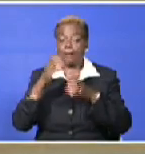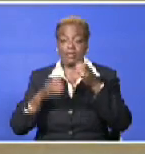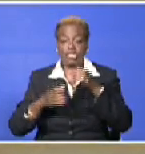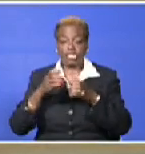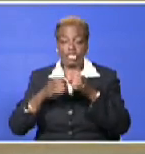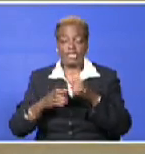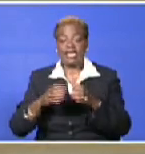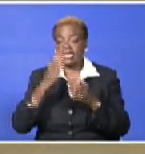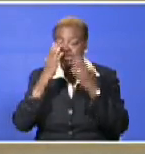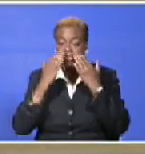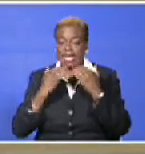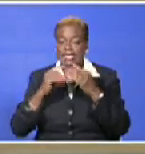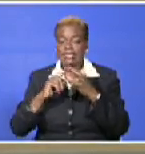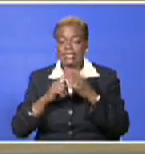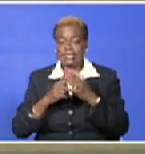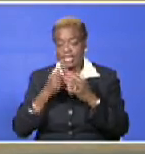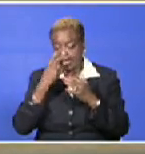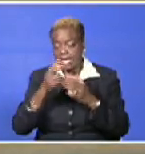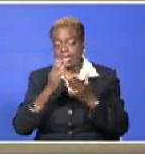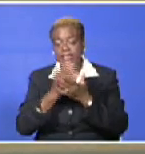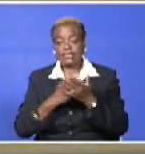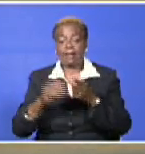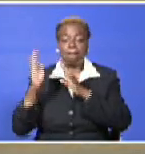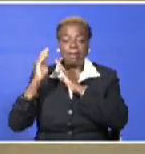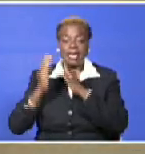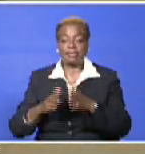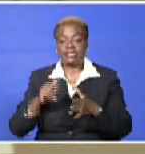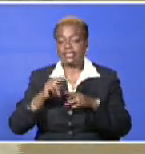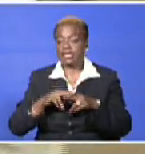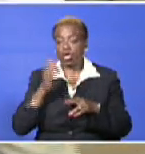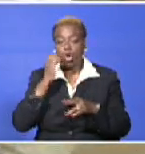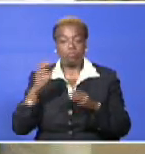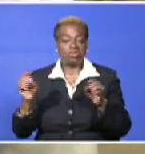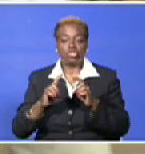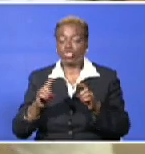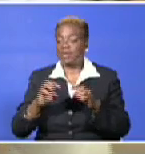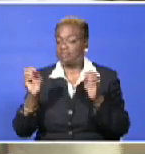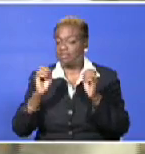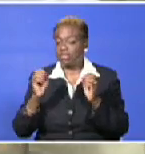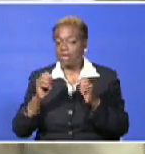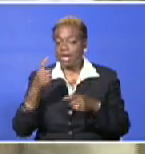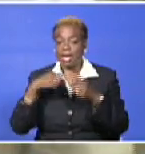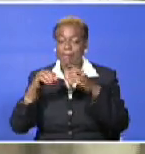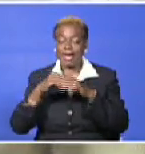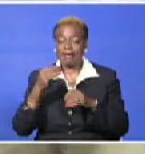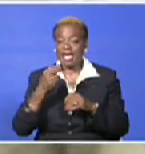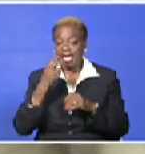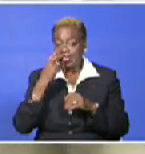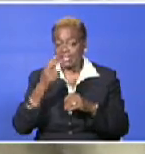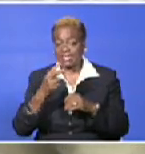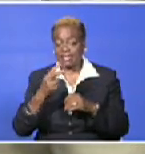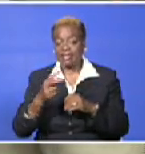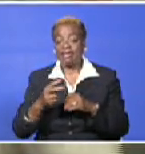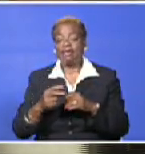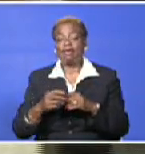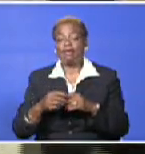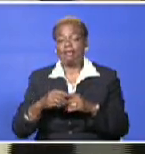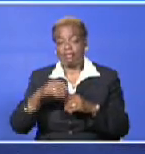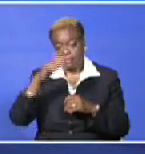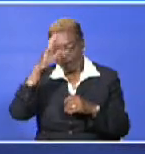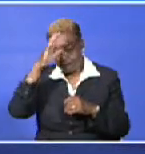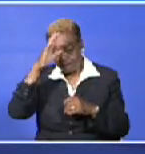sad to see that some Bahamians will be sitting home doing nothing, and when they can come out and see these guys who are getting ready to go to the next level and play at the